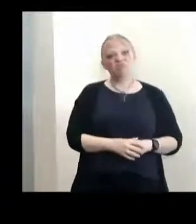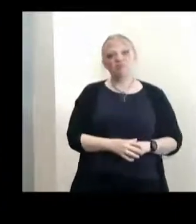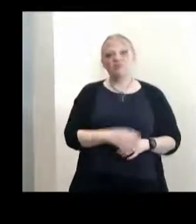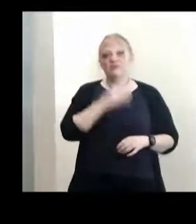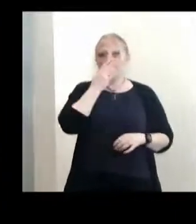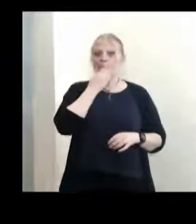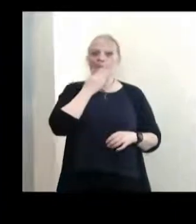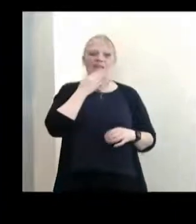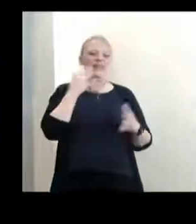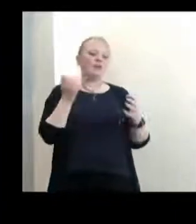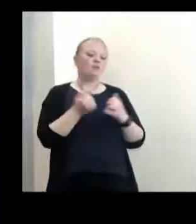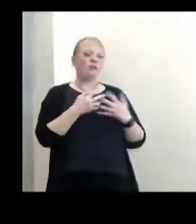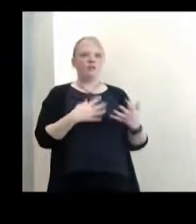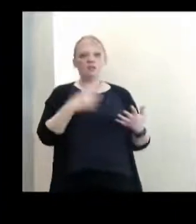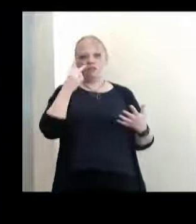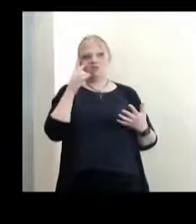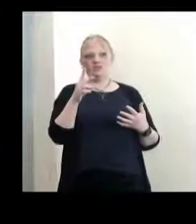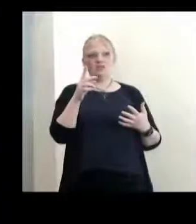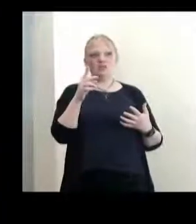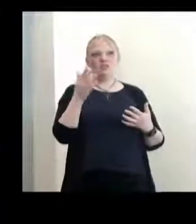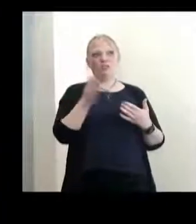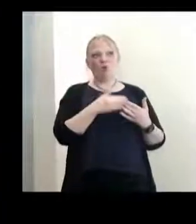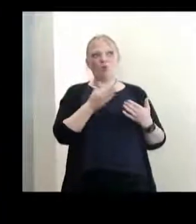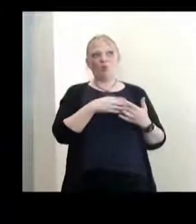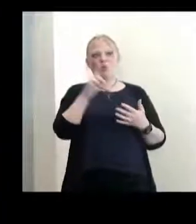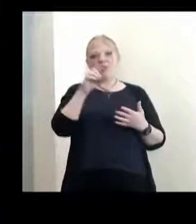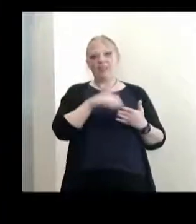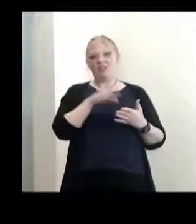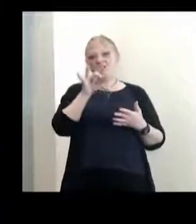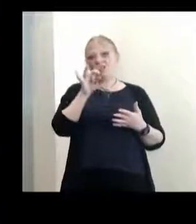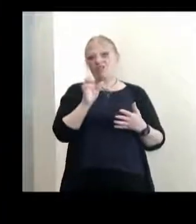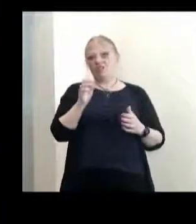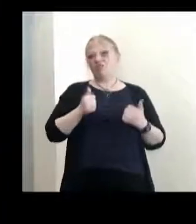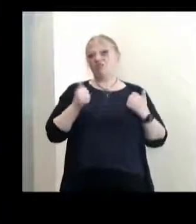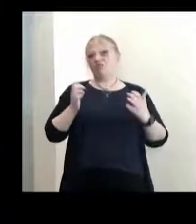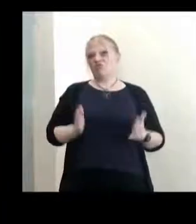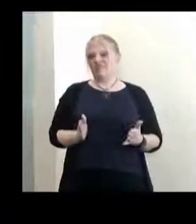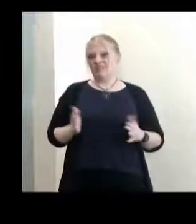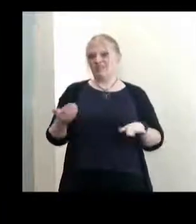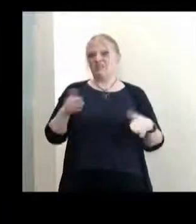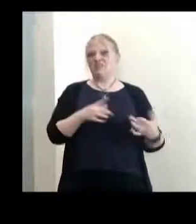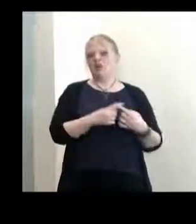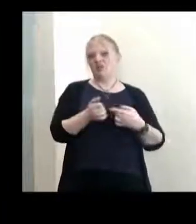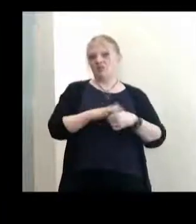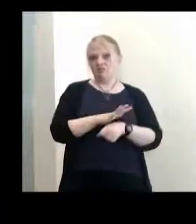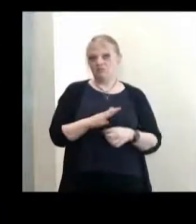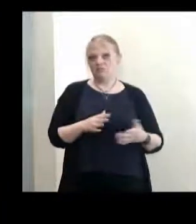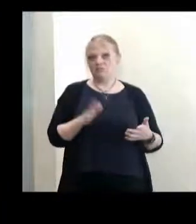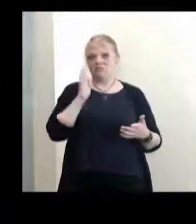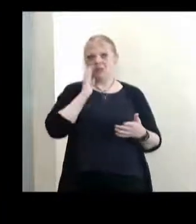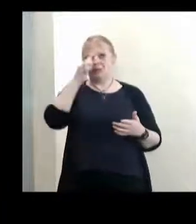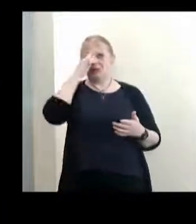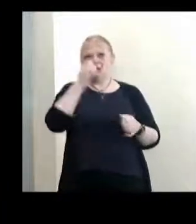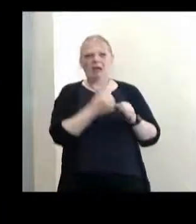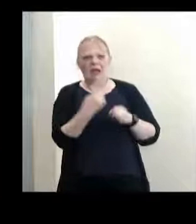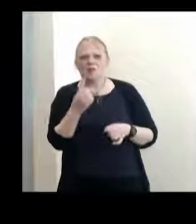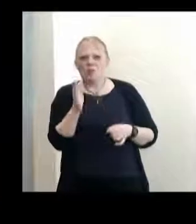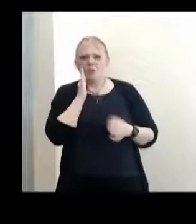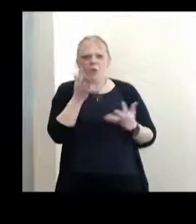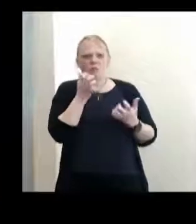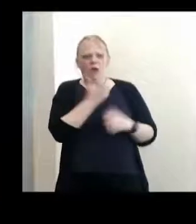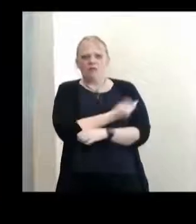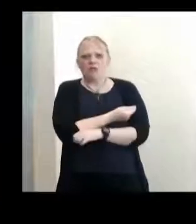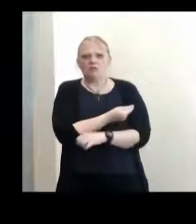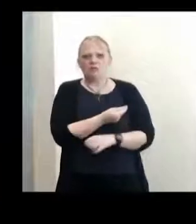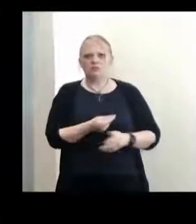we've seen, about 1,800 county residents who've died as a result of COVID-19, I would have thought everybody would have wanted to get